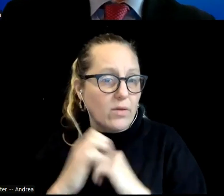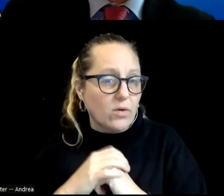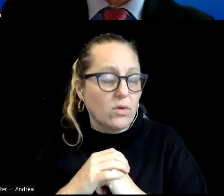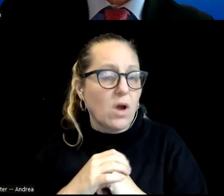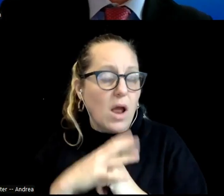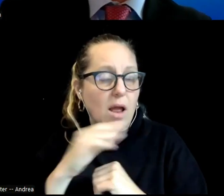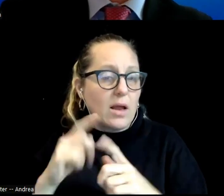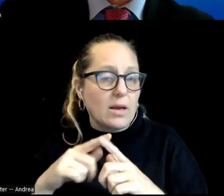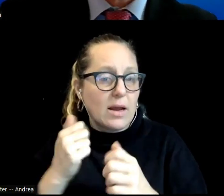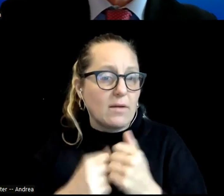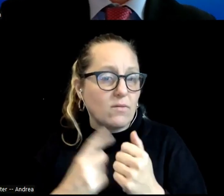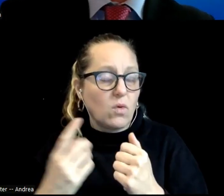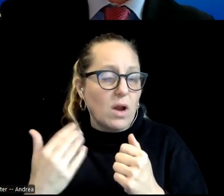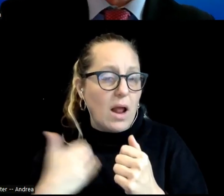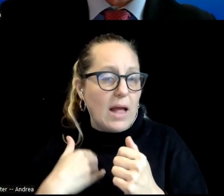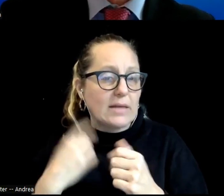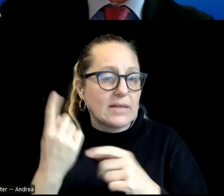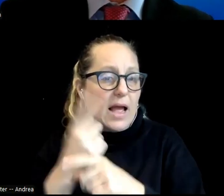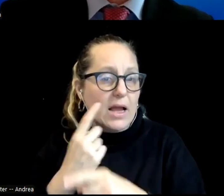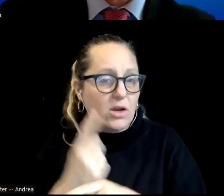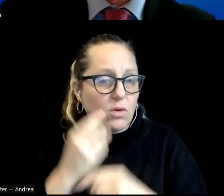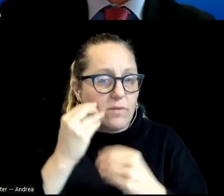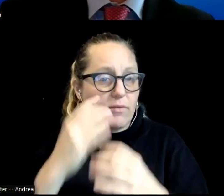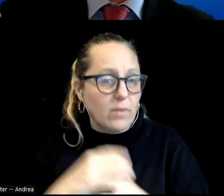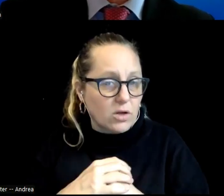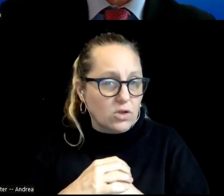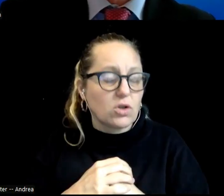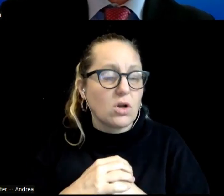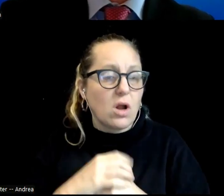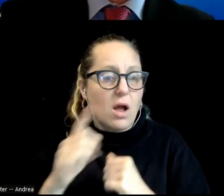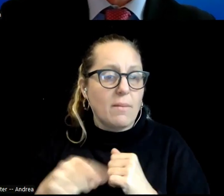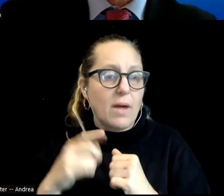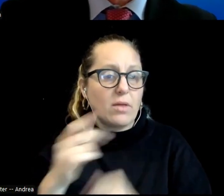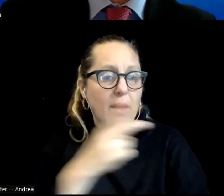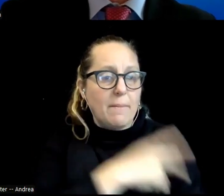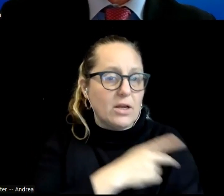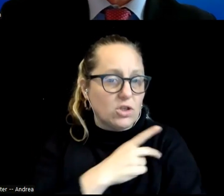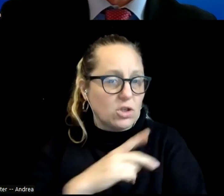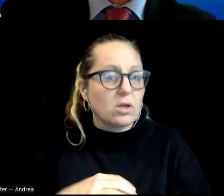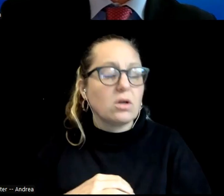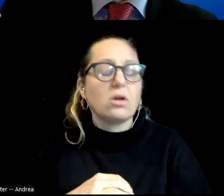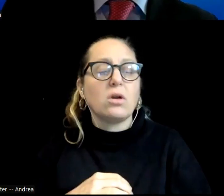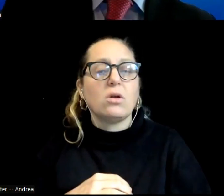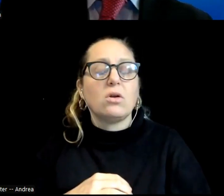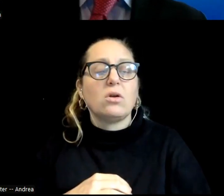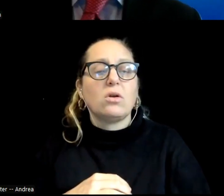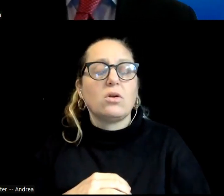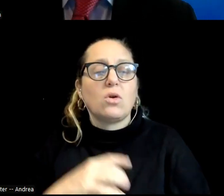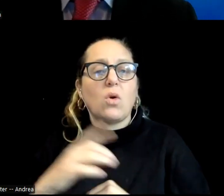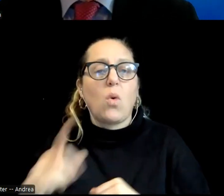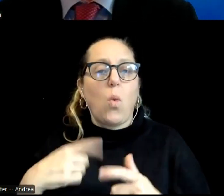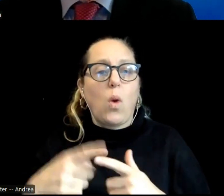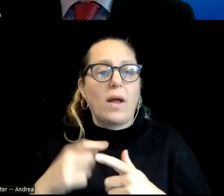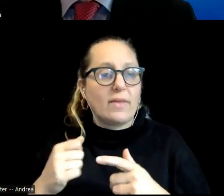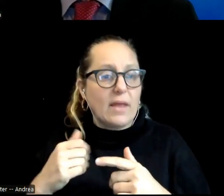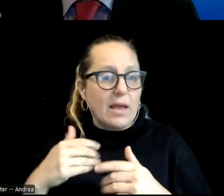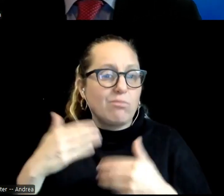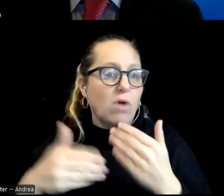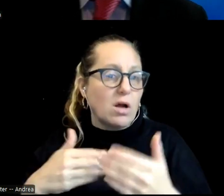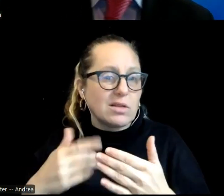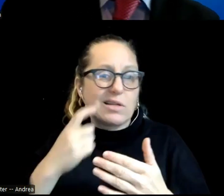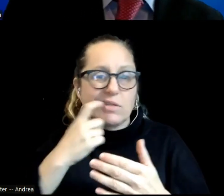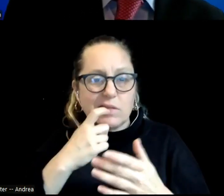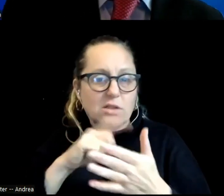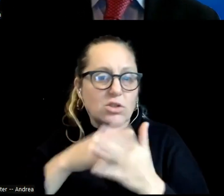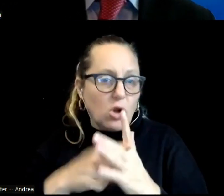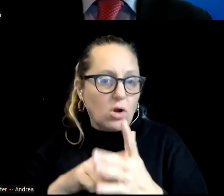that everybody has the accurate information about that patient. So when the procedures begin or their appointment